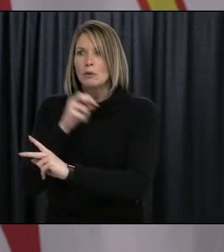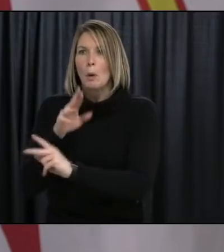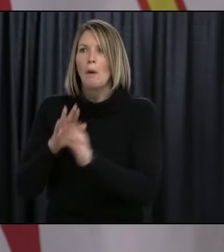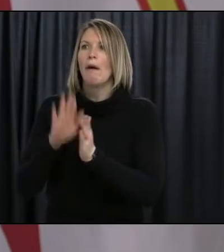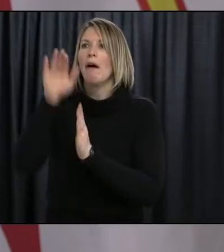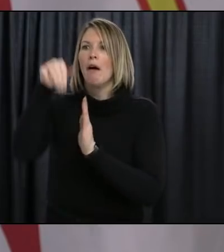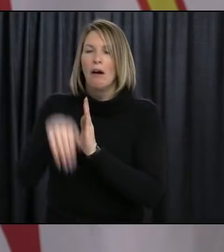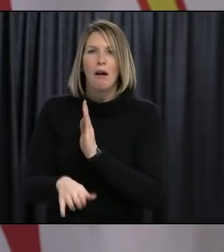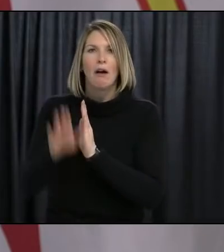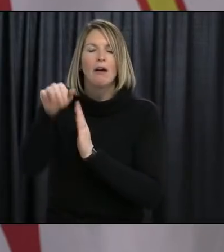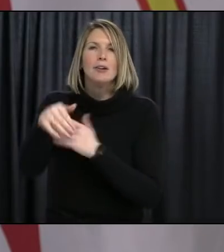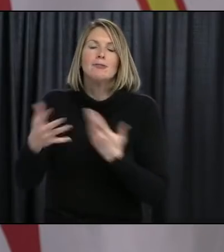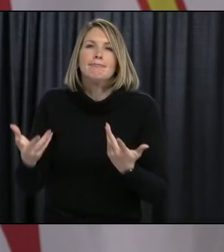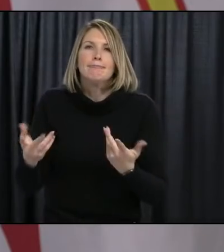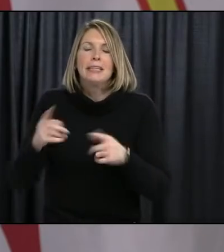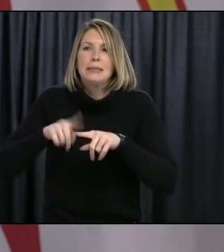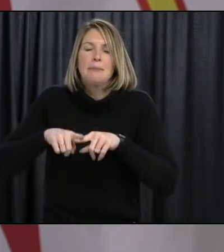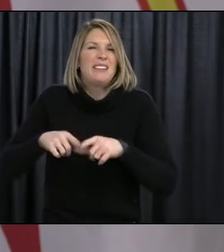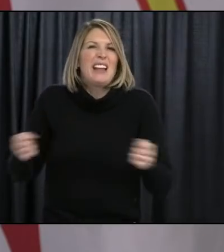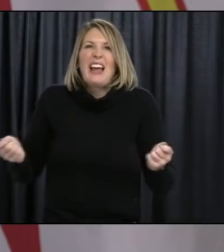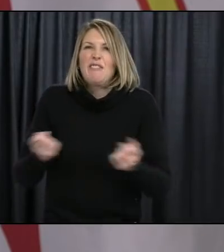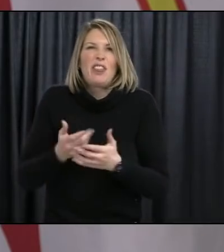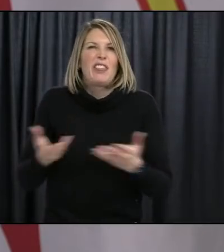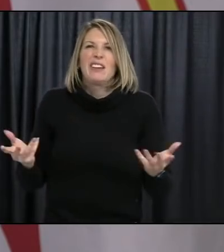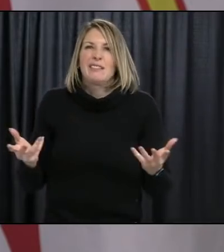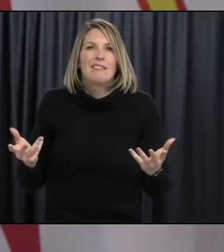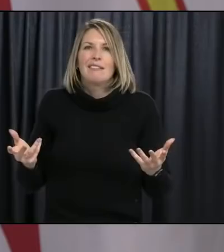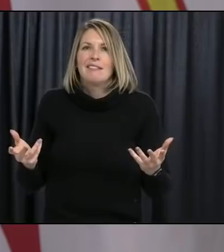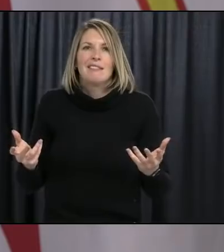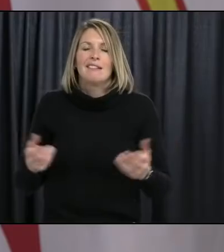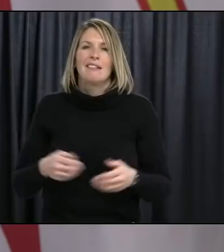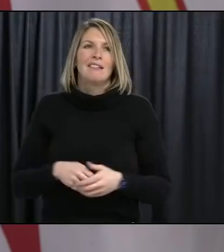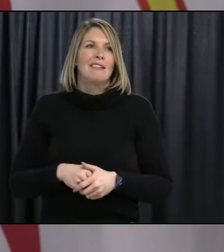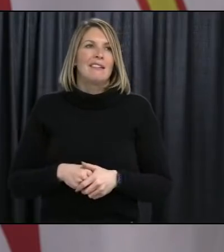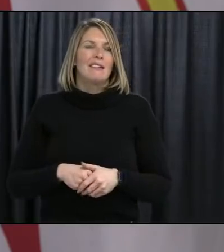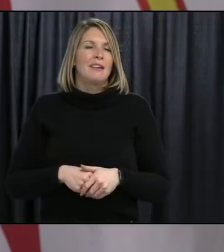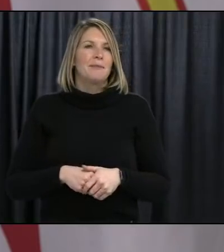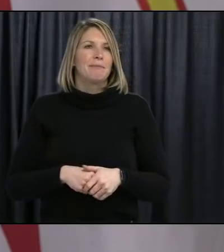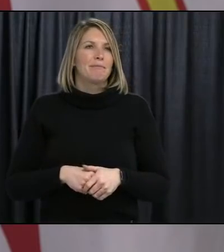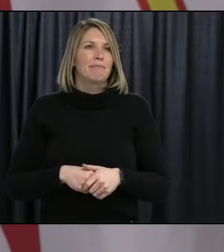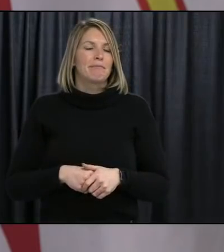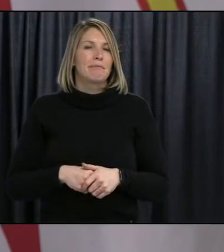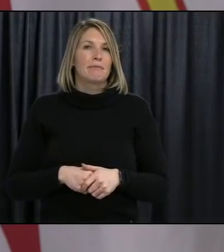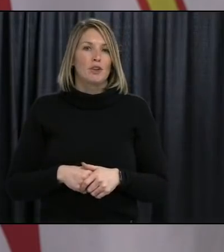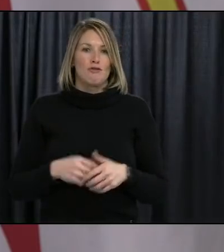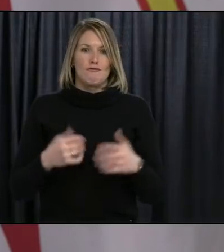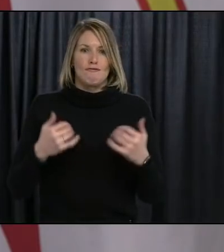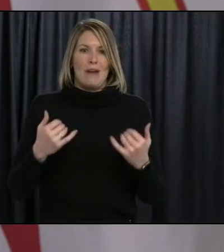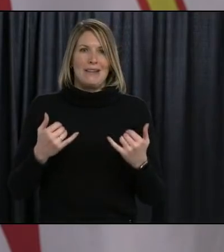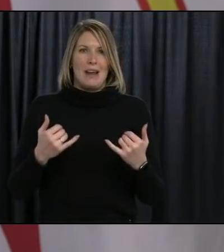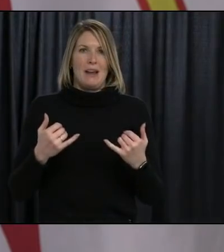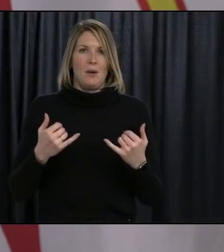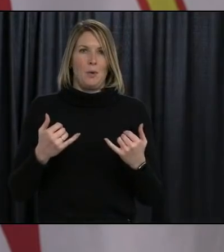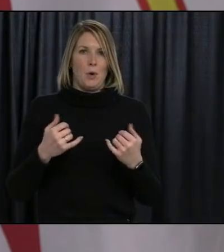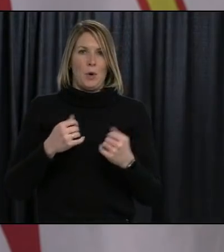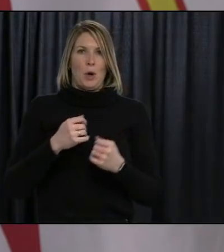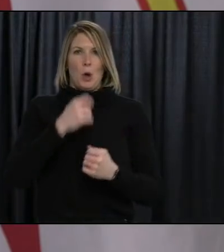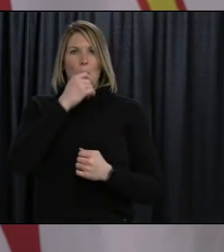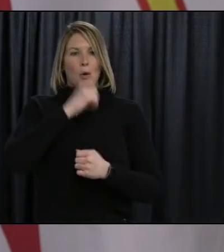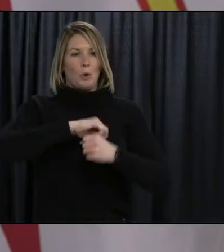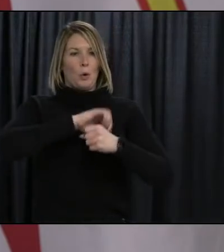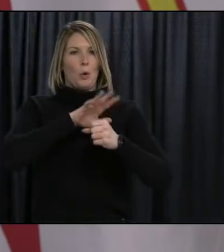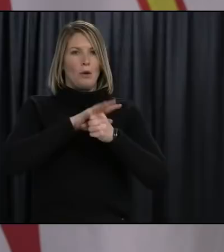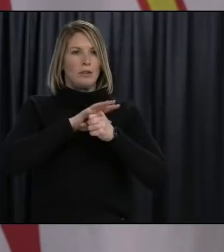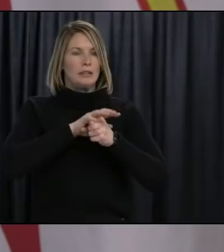if we're still seeing COVID transmission as we are right now, it'll be very difficult to move to alert level 1, where we